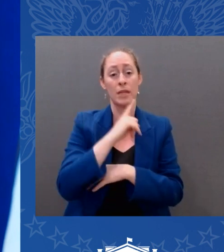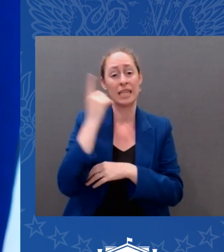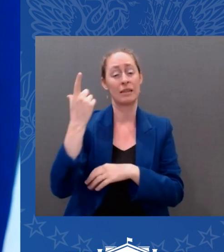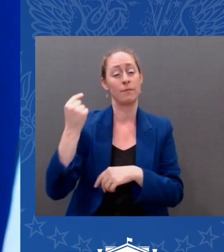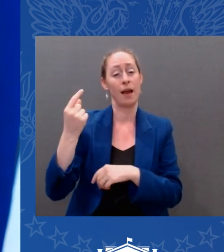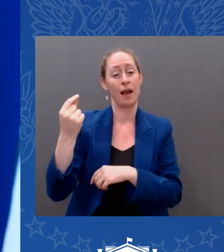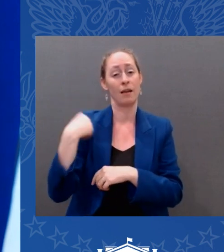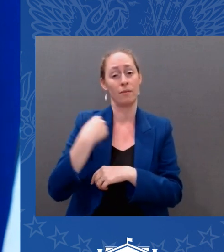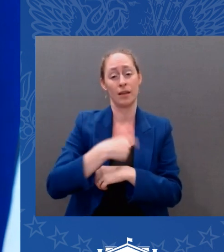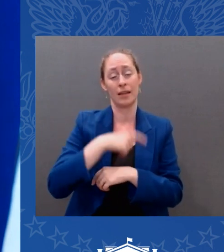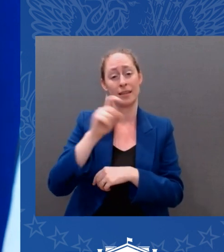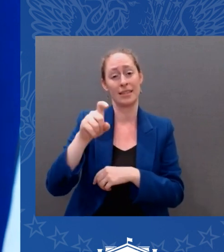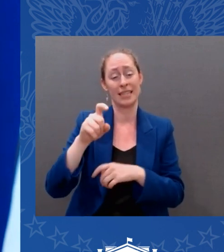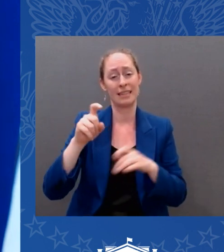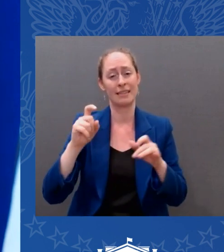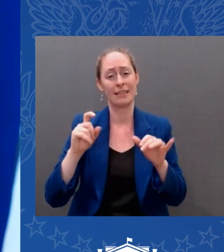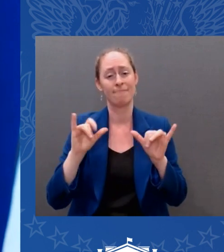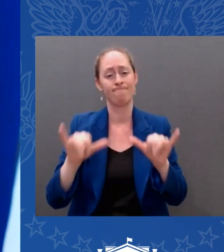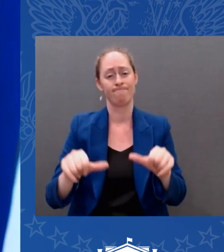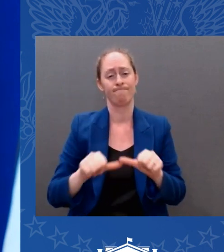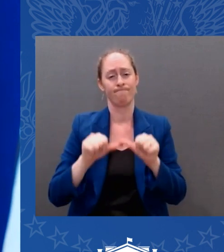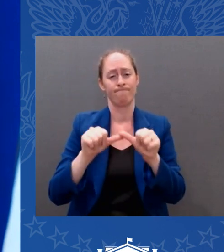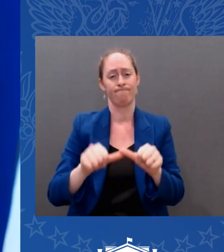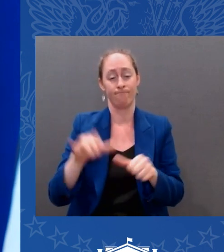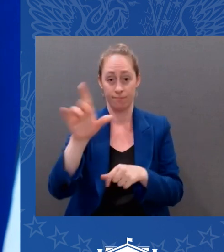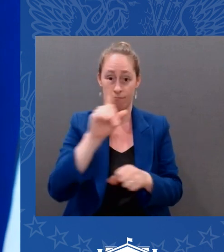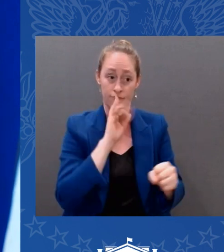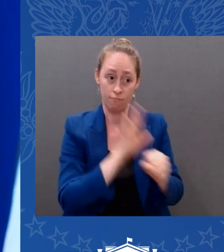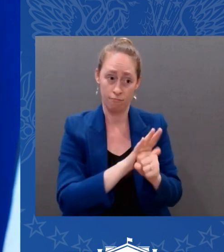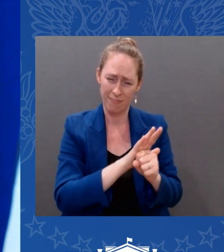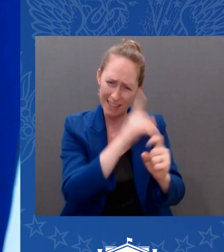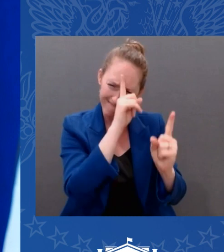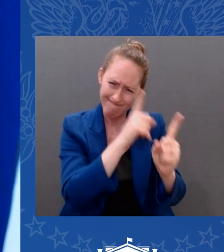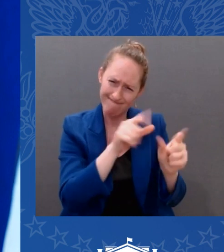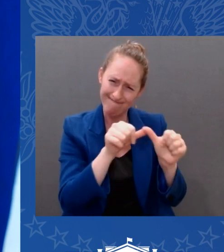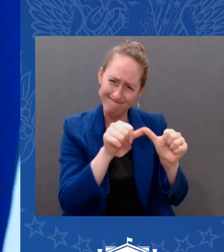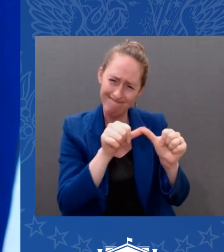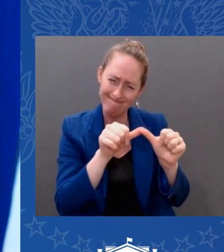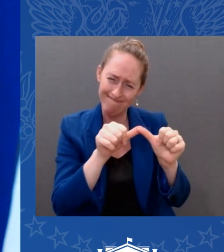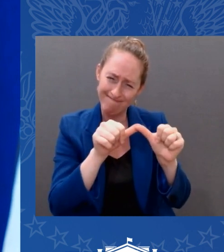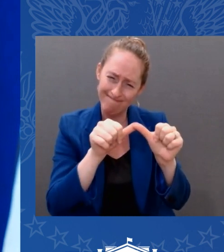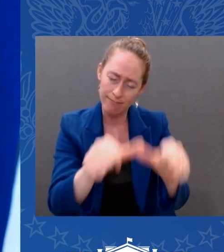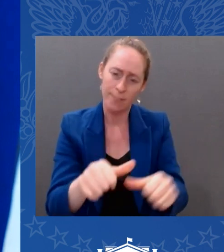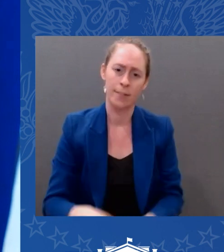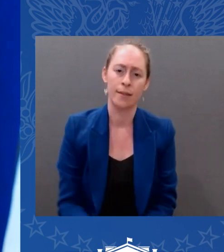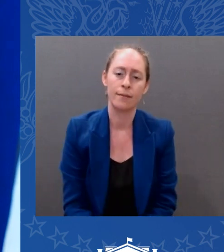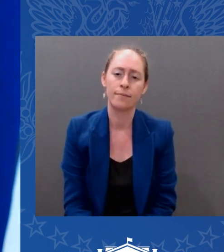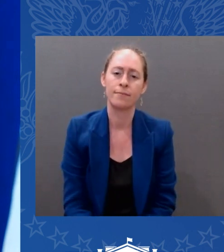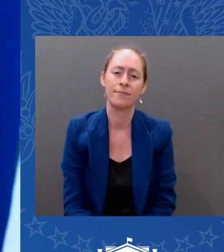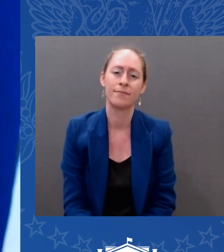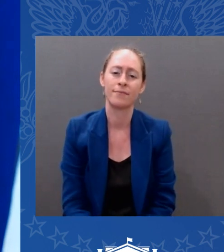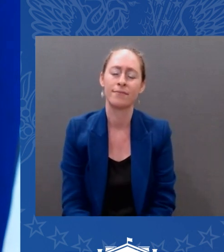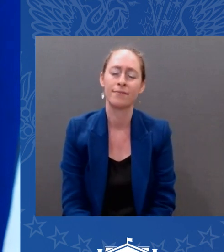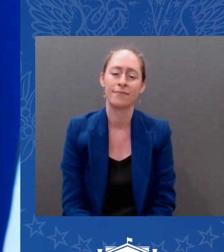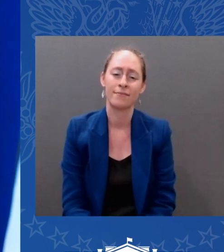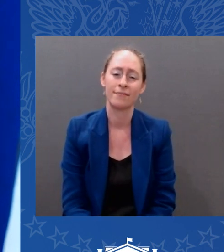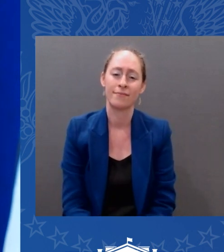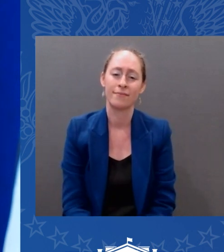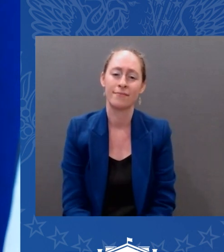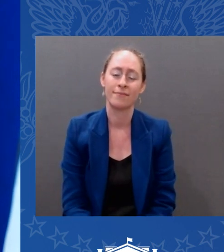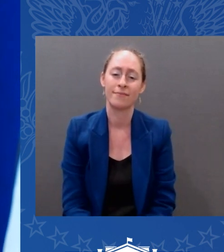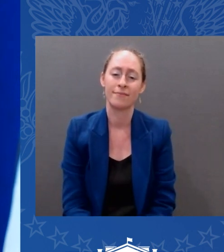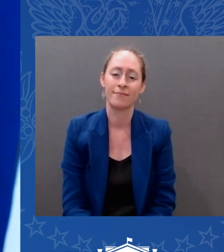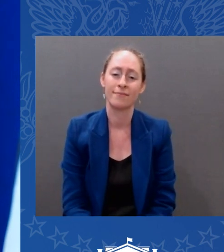that end. In this sense, we set up a follow-up mechanism. This mechanism allows